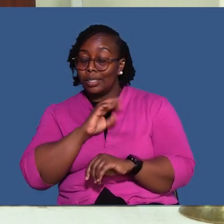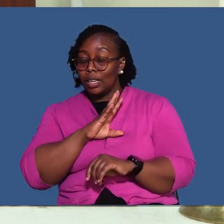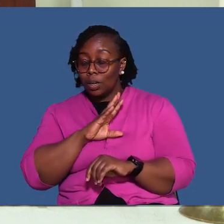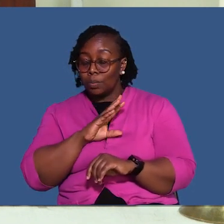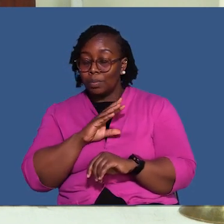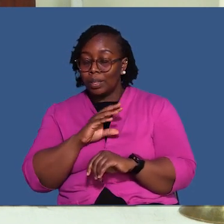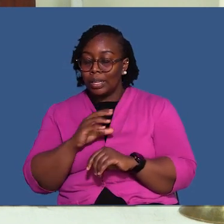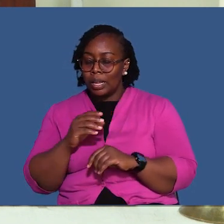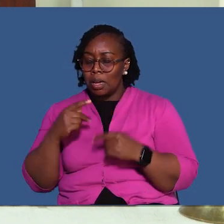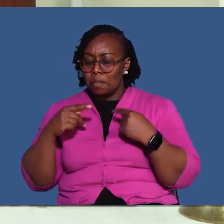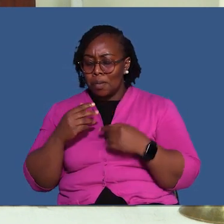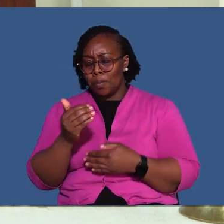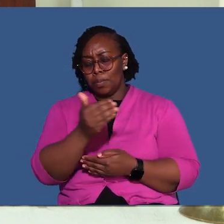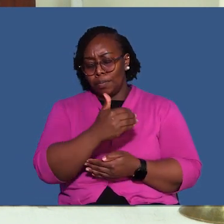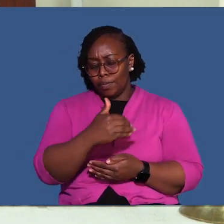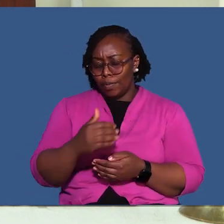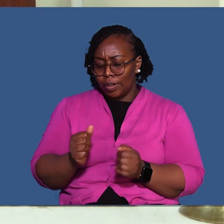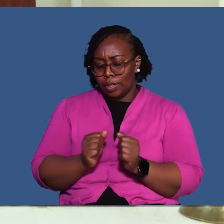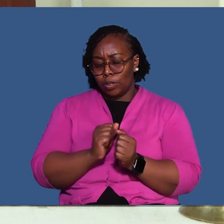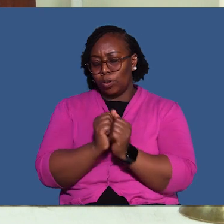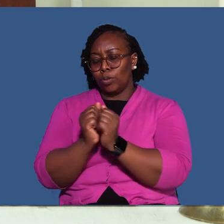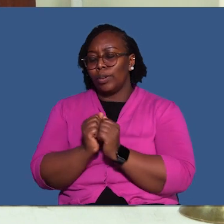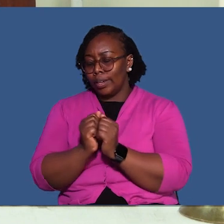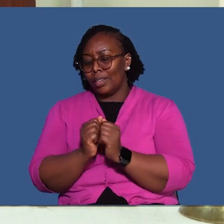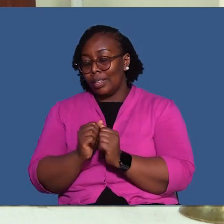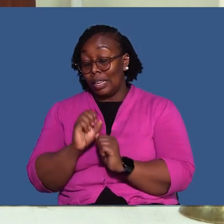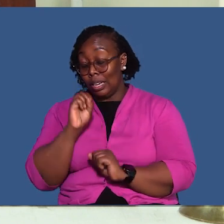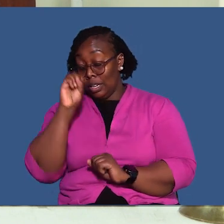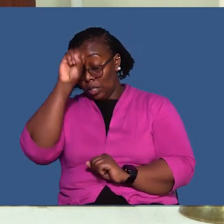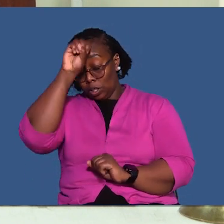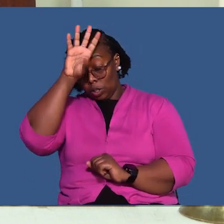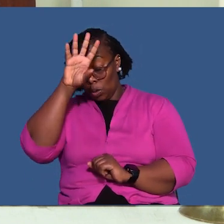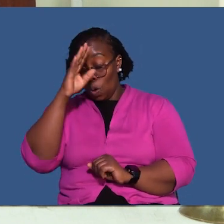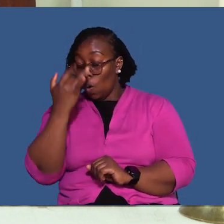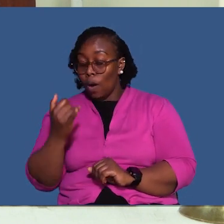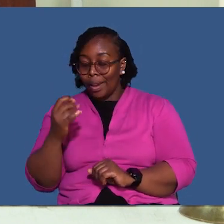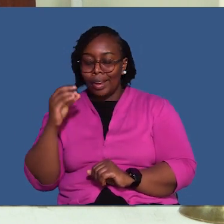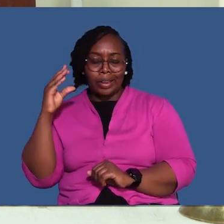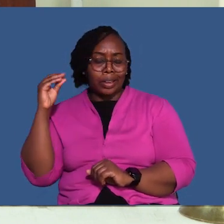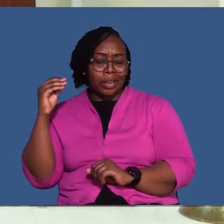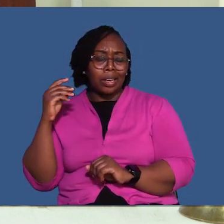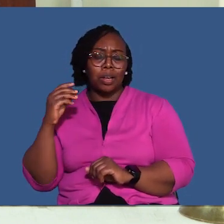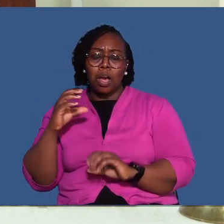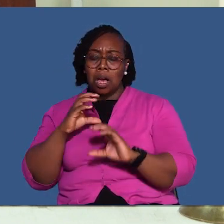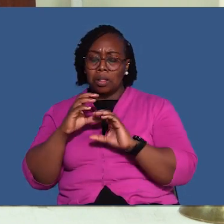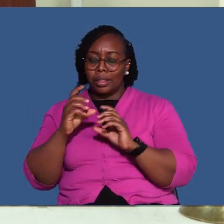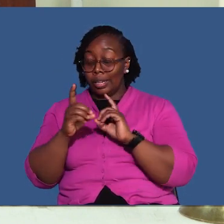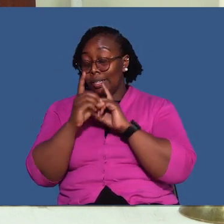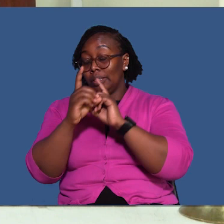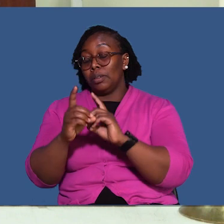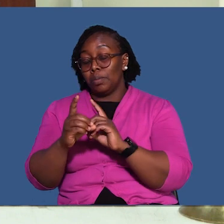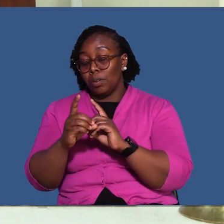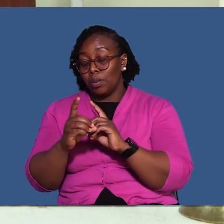bewilderment because each one heard them speaking in his own language. Utterly amazed,